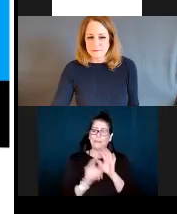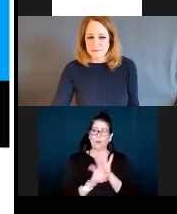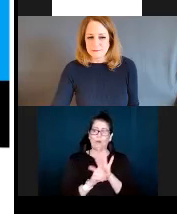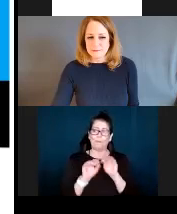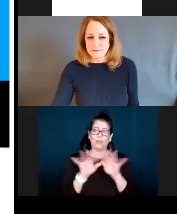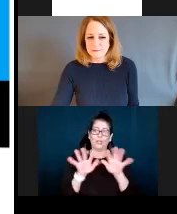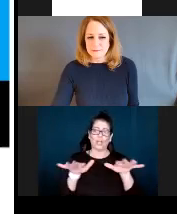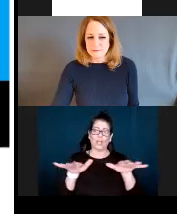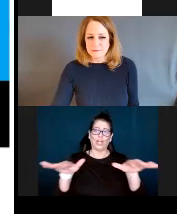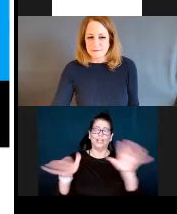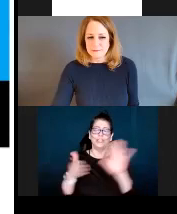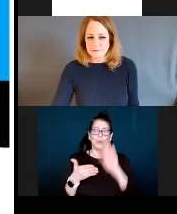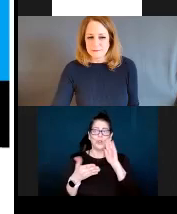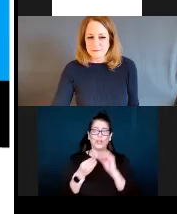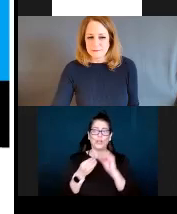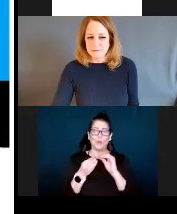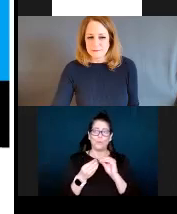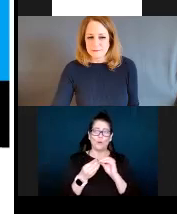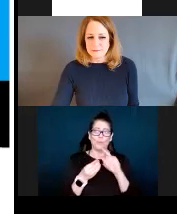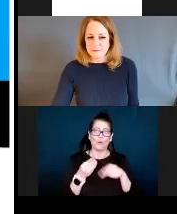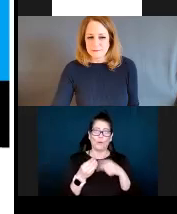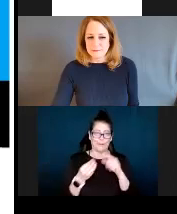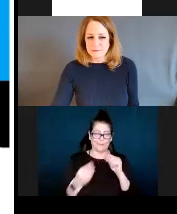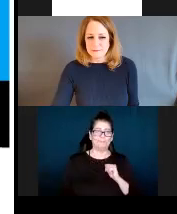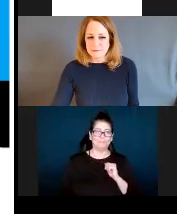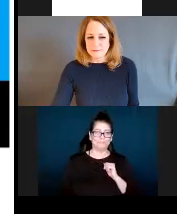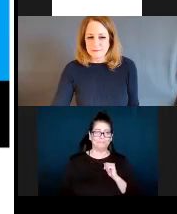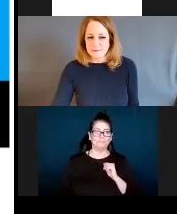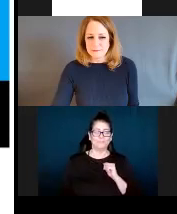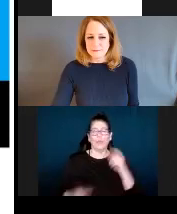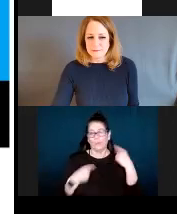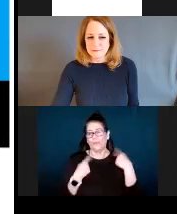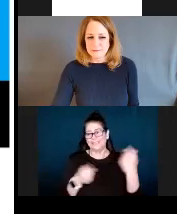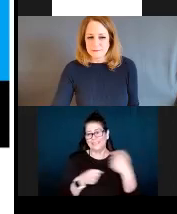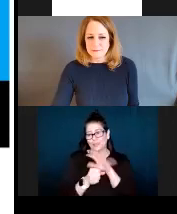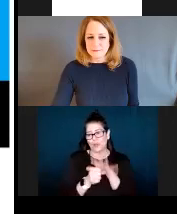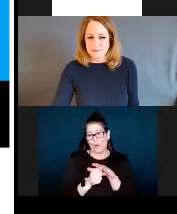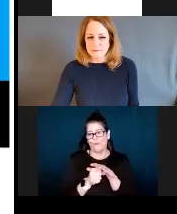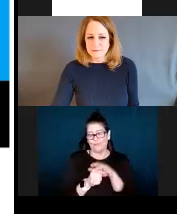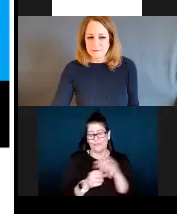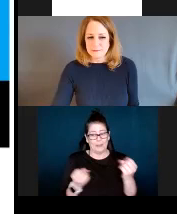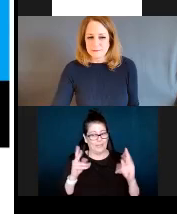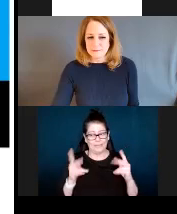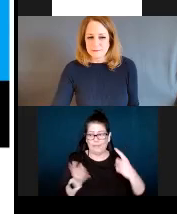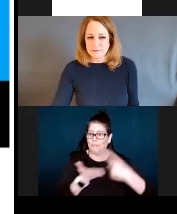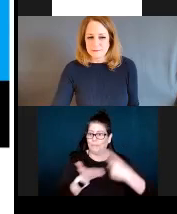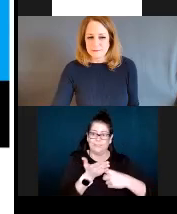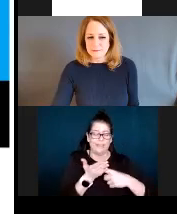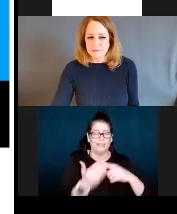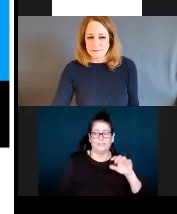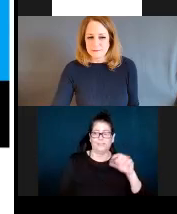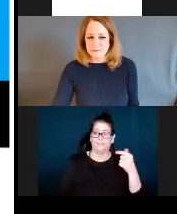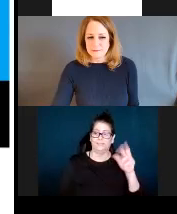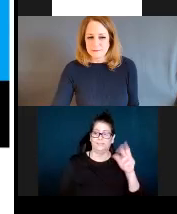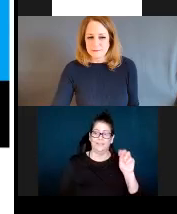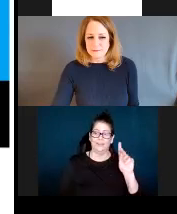about them a little bit more in since the pandemic. People talked a lot about grounding. So we're going to talk a little bit about how